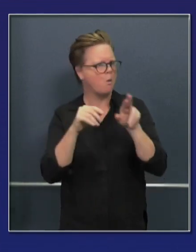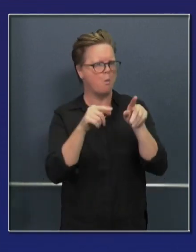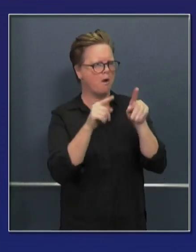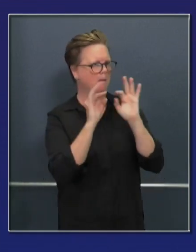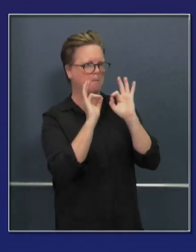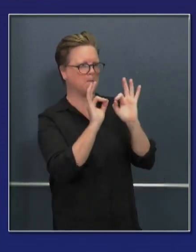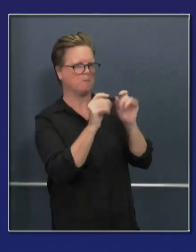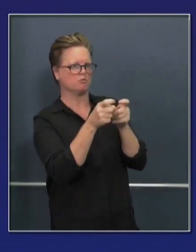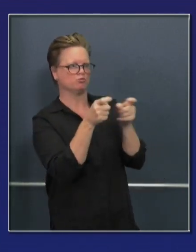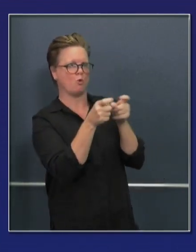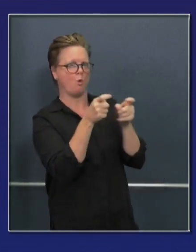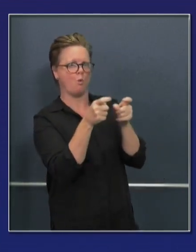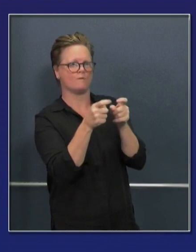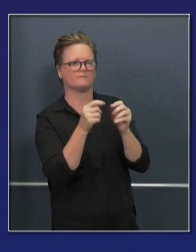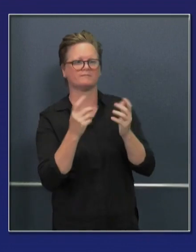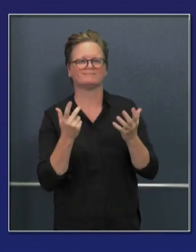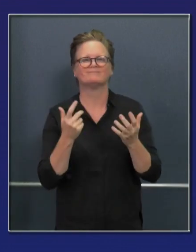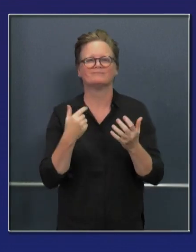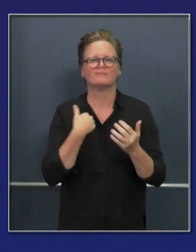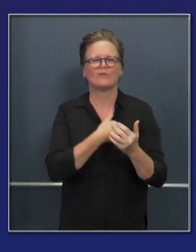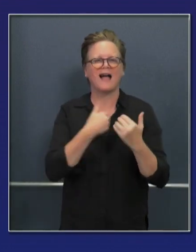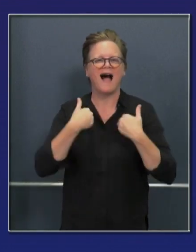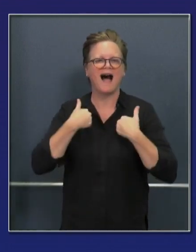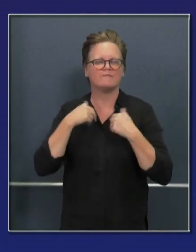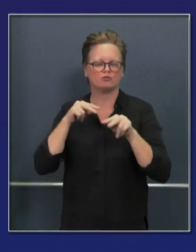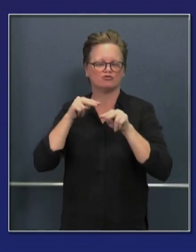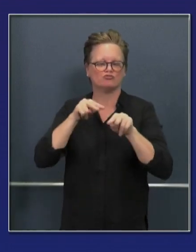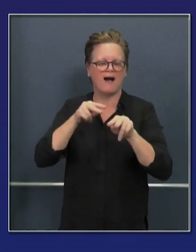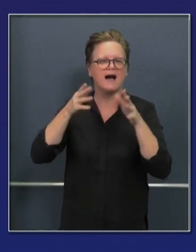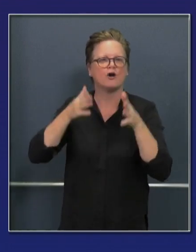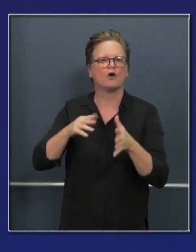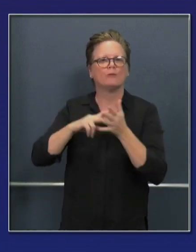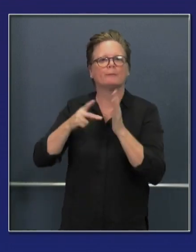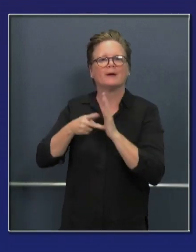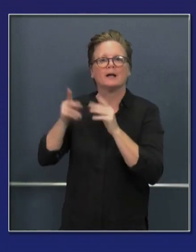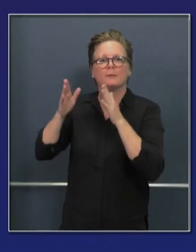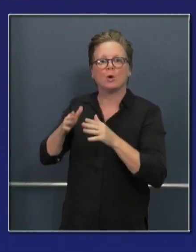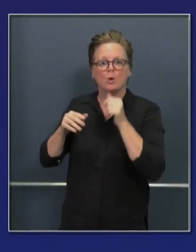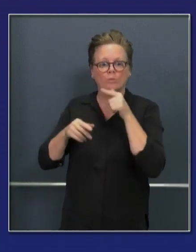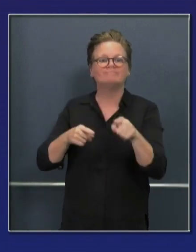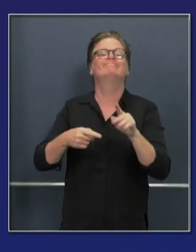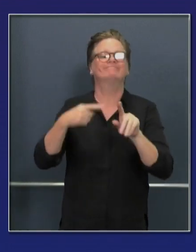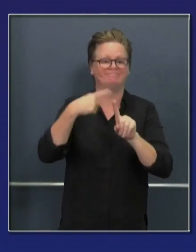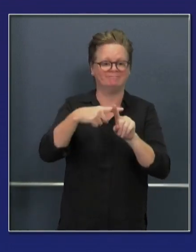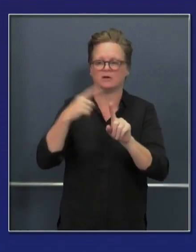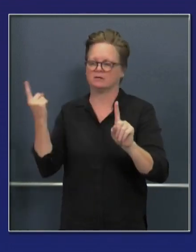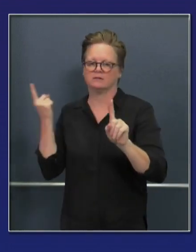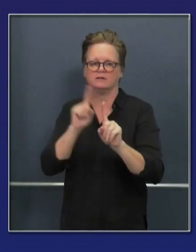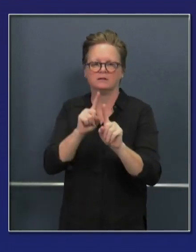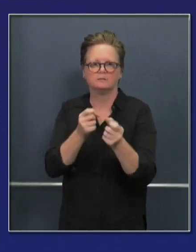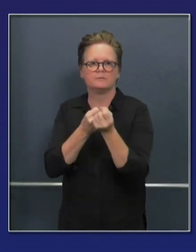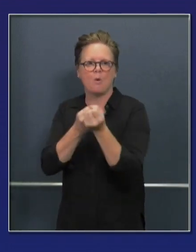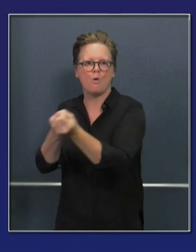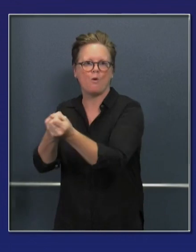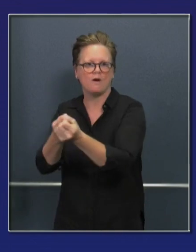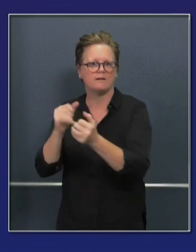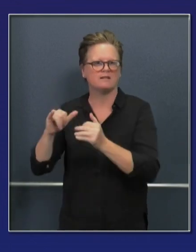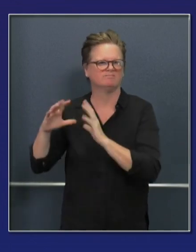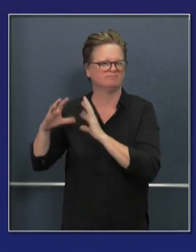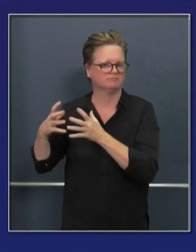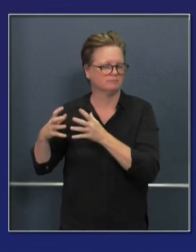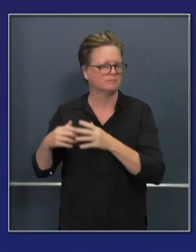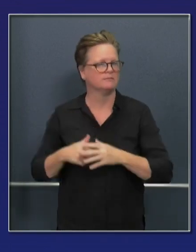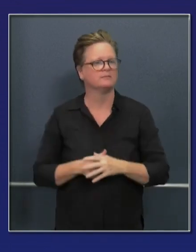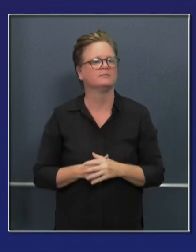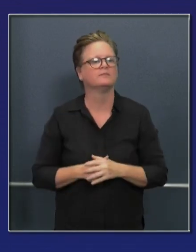stated a few weeks back a goal of 10,000 trained tracers for the state of California by July 1st. You'll see